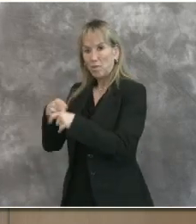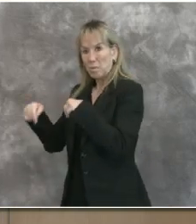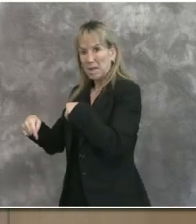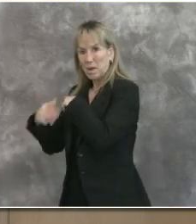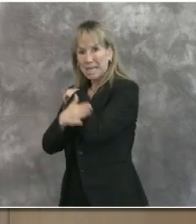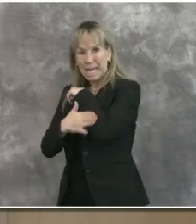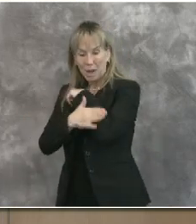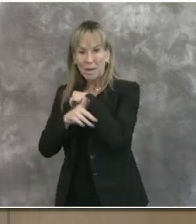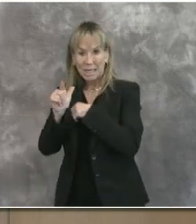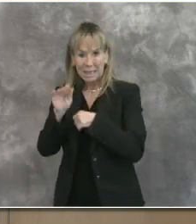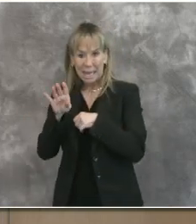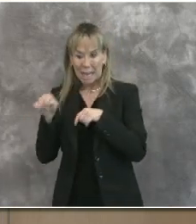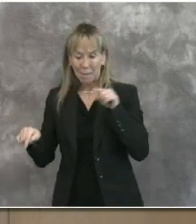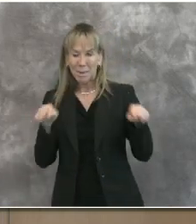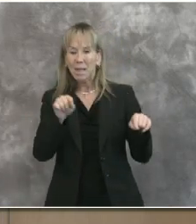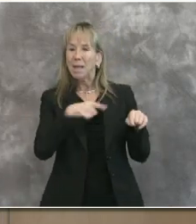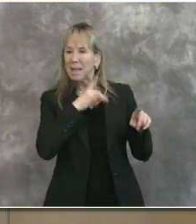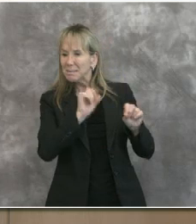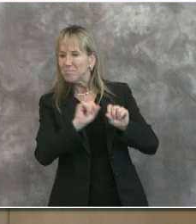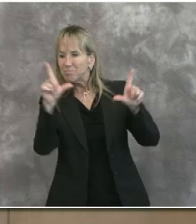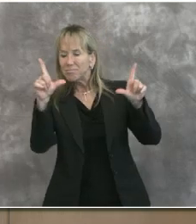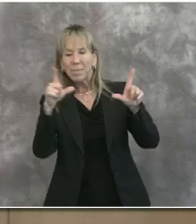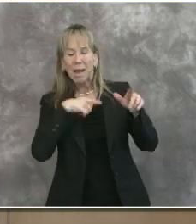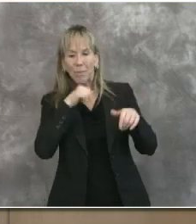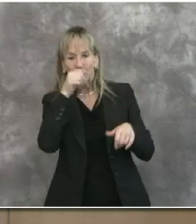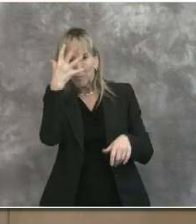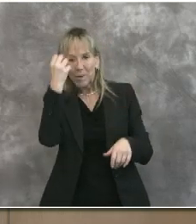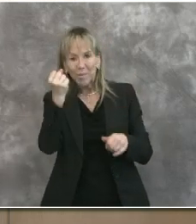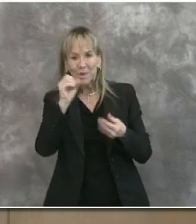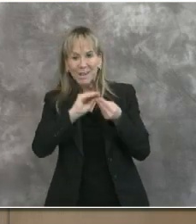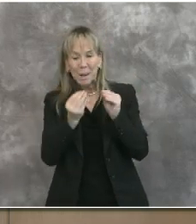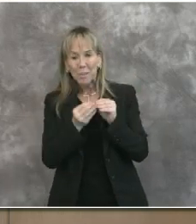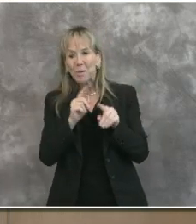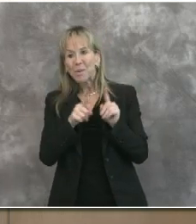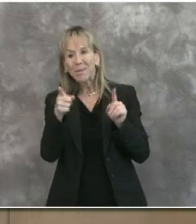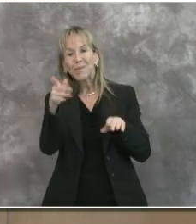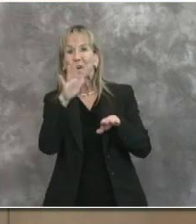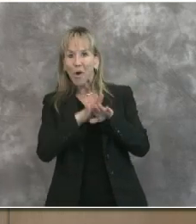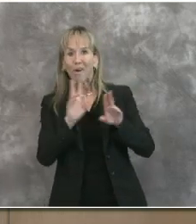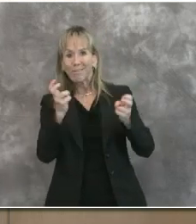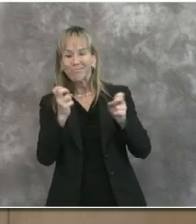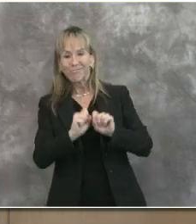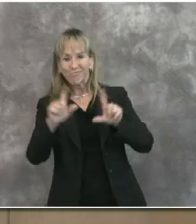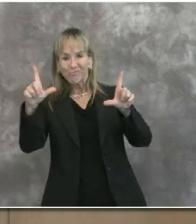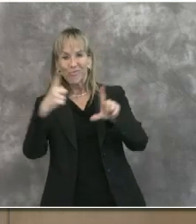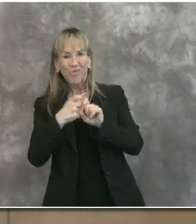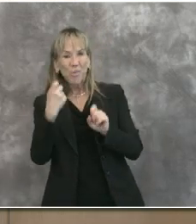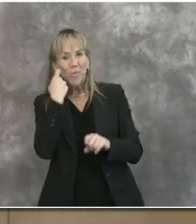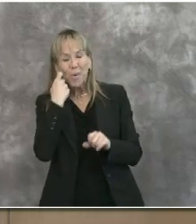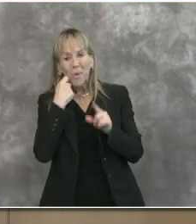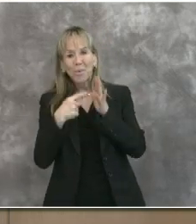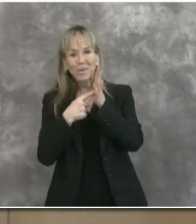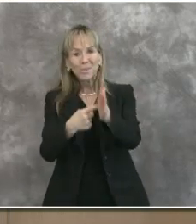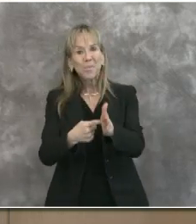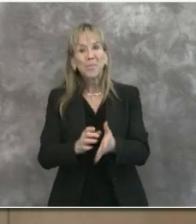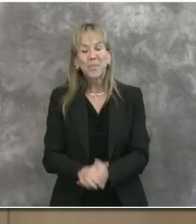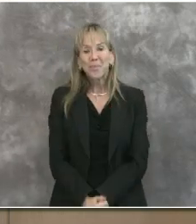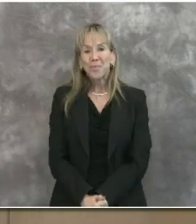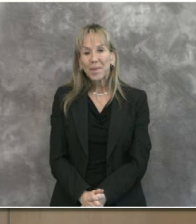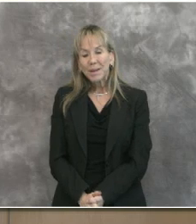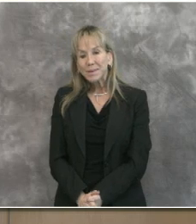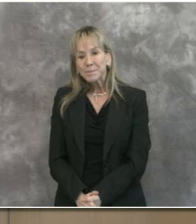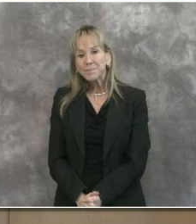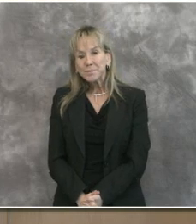I just refer you to those specific numbers, which I don't remember off the top of my head, but it's literally on the charts that we've provided to